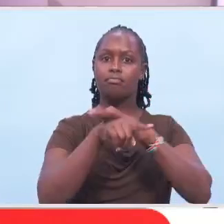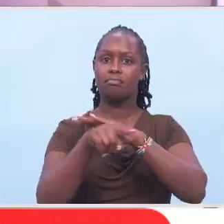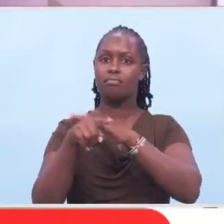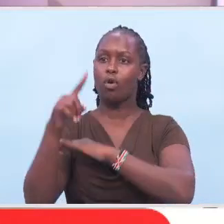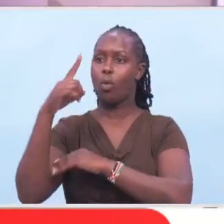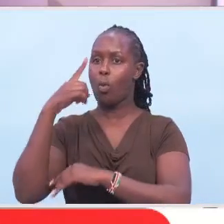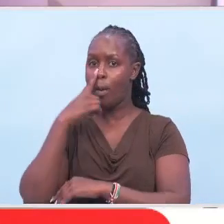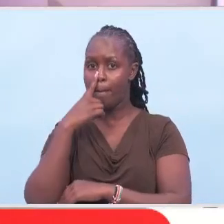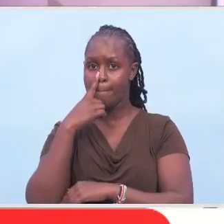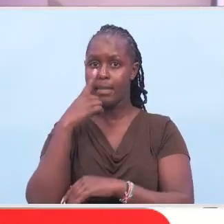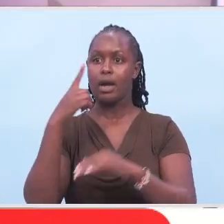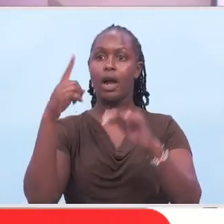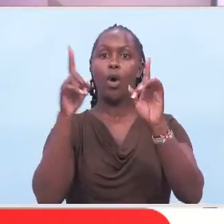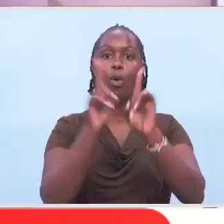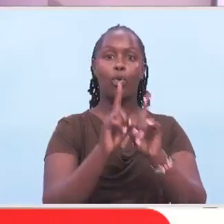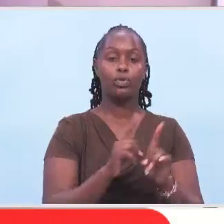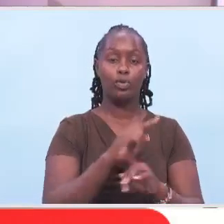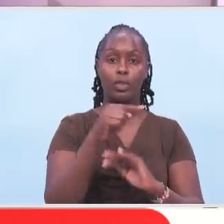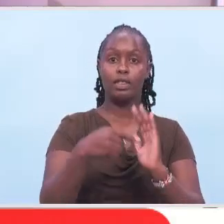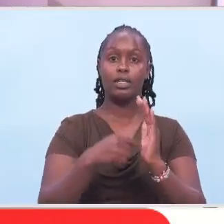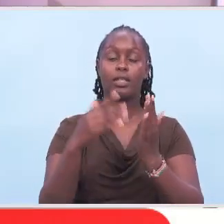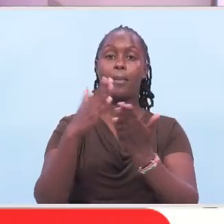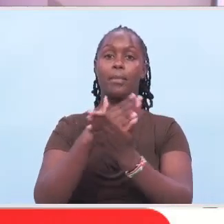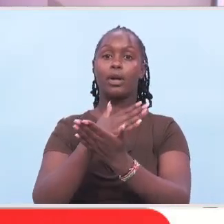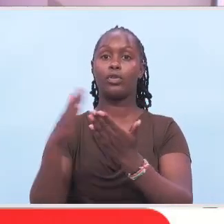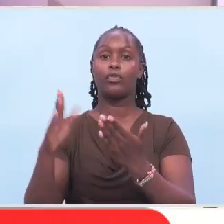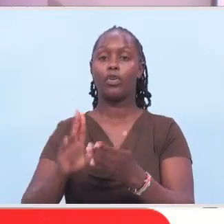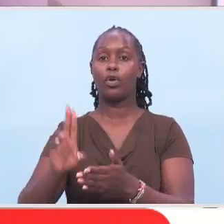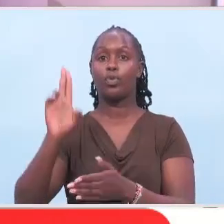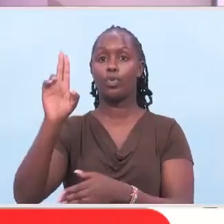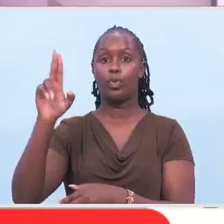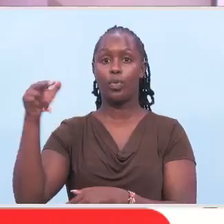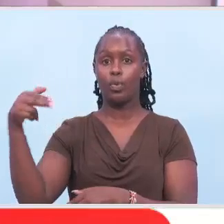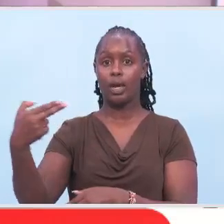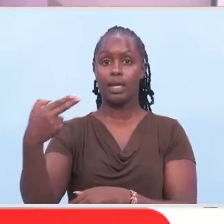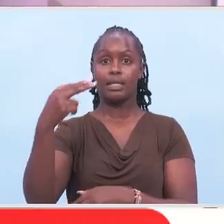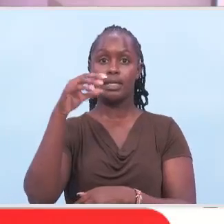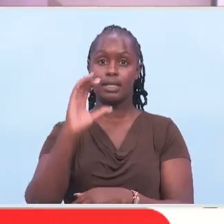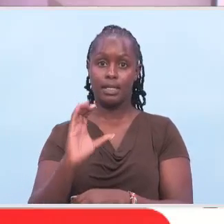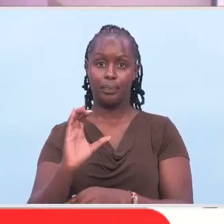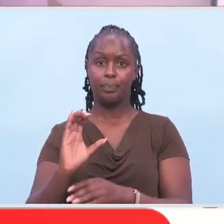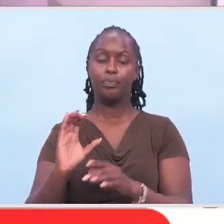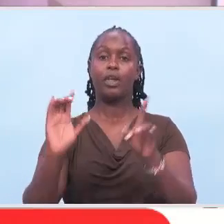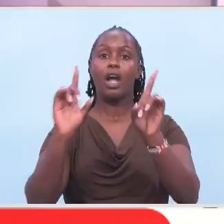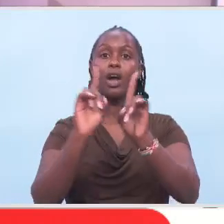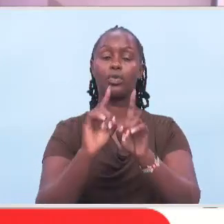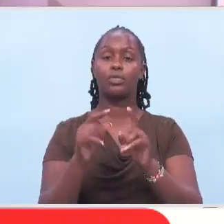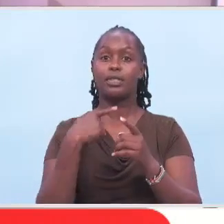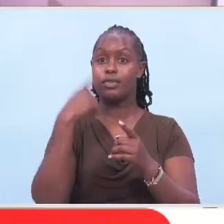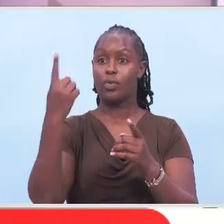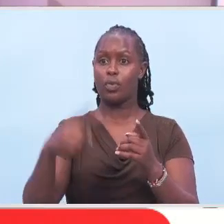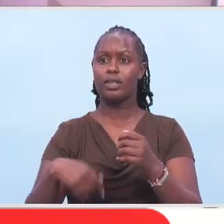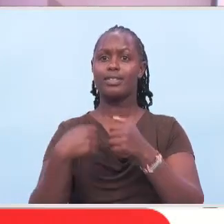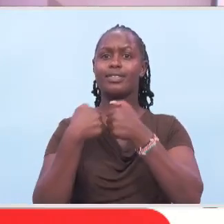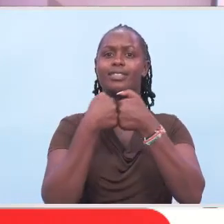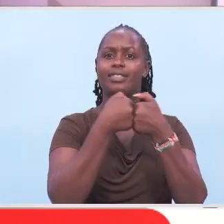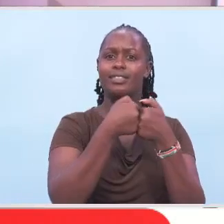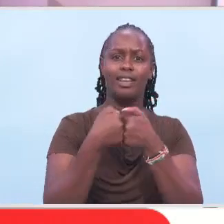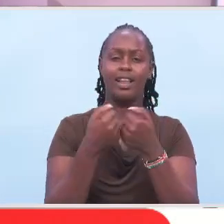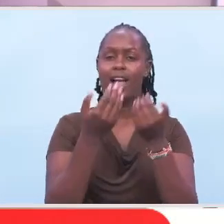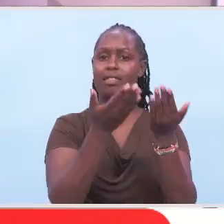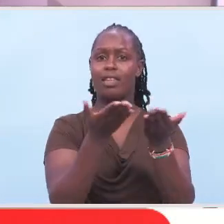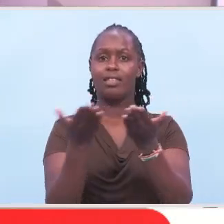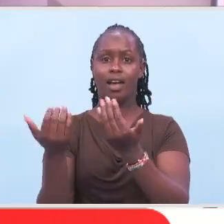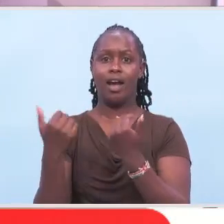at the centre of universal health coverage UHC and have been struggling to offer their critical services to communities for a very